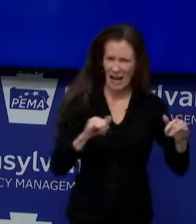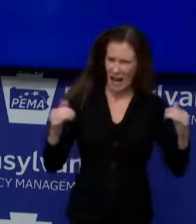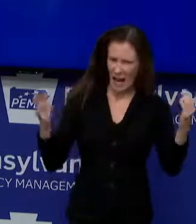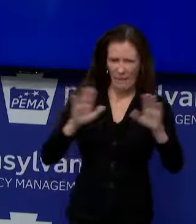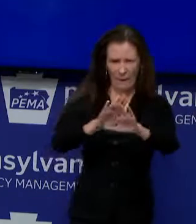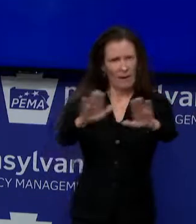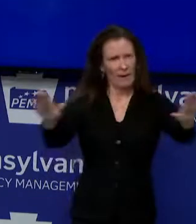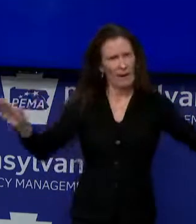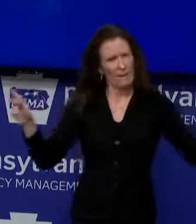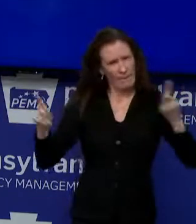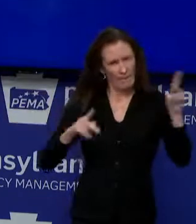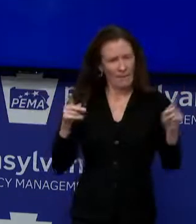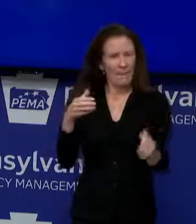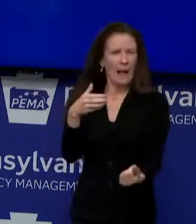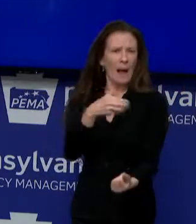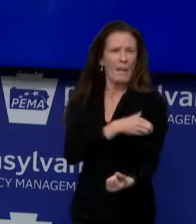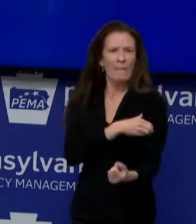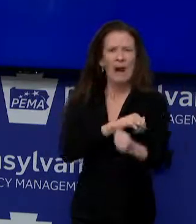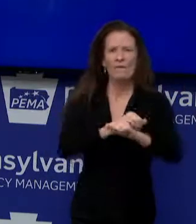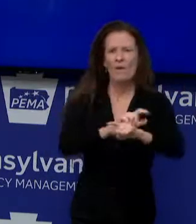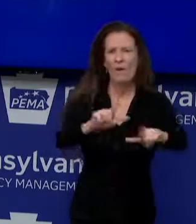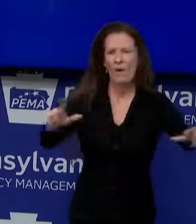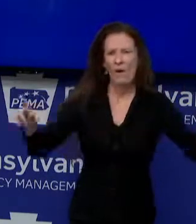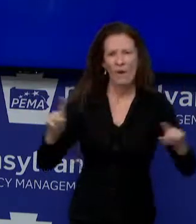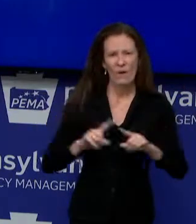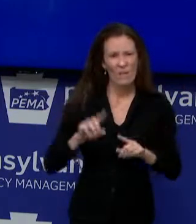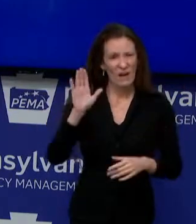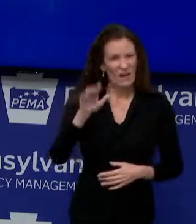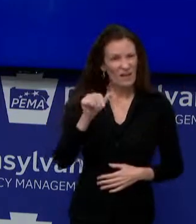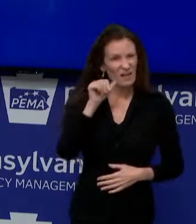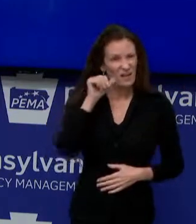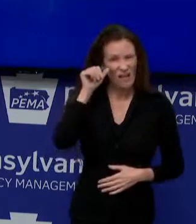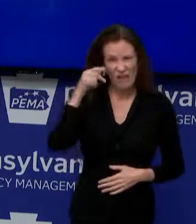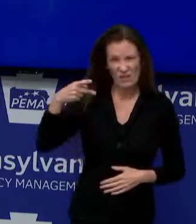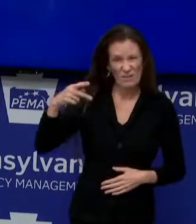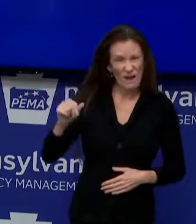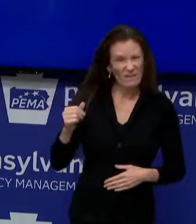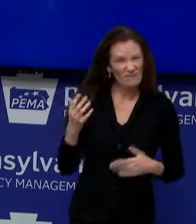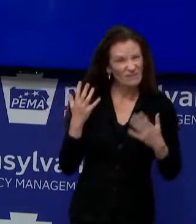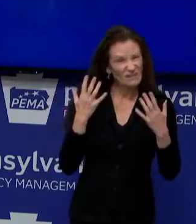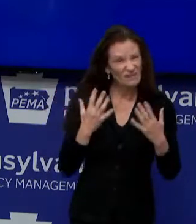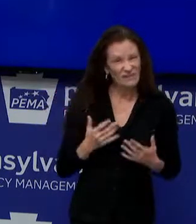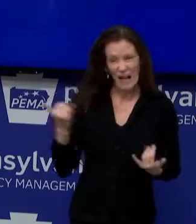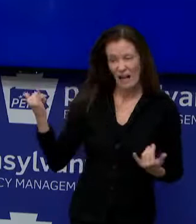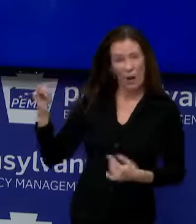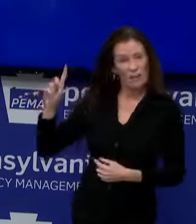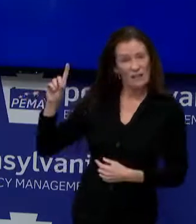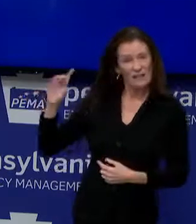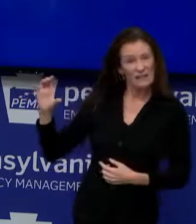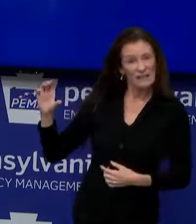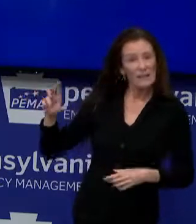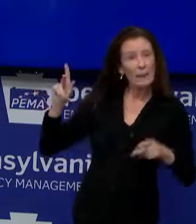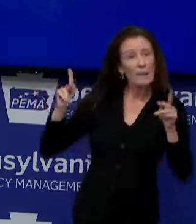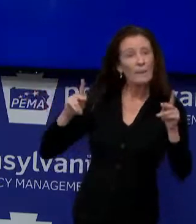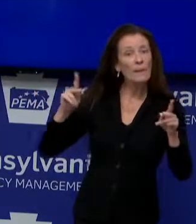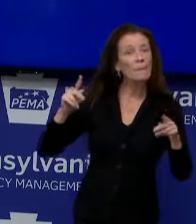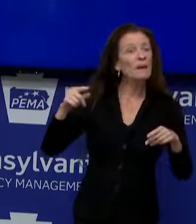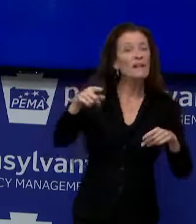Pennsylvania yesterday, and evidently today, later today in Washington, some of our public servants have seemed to have forgotten